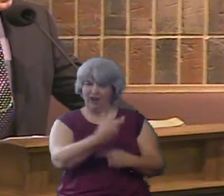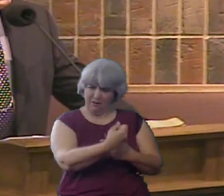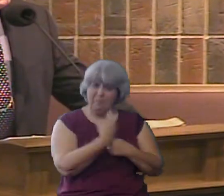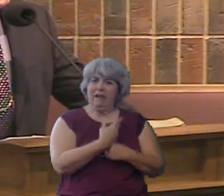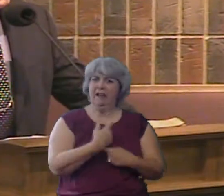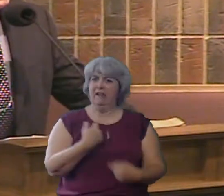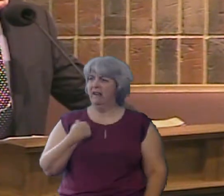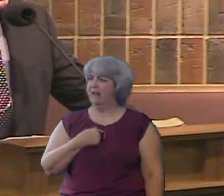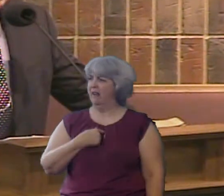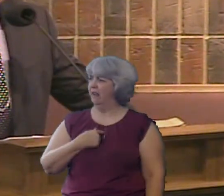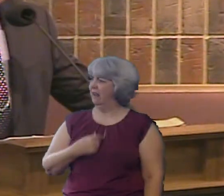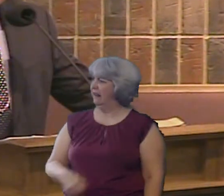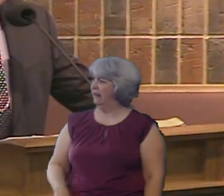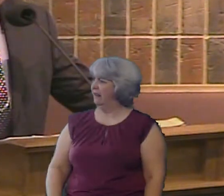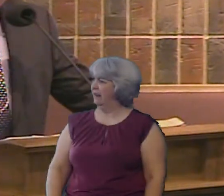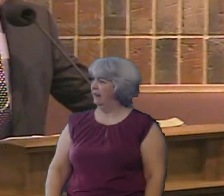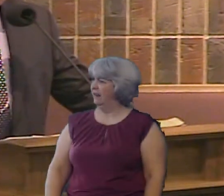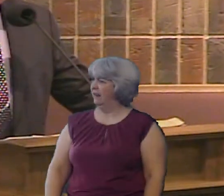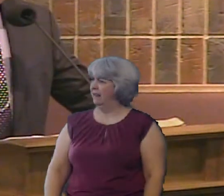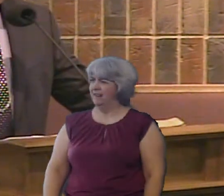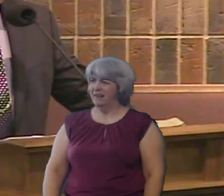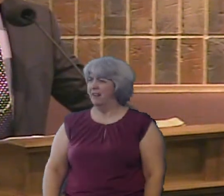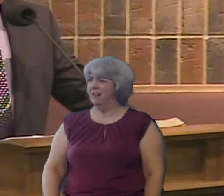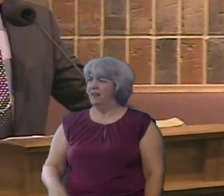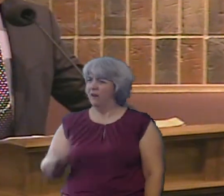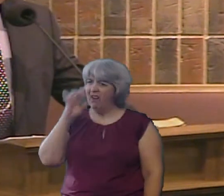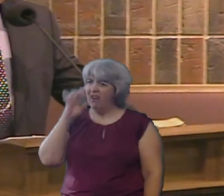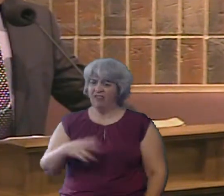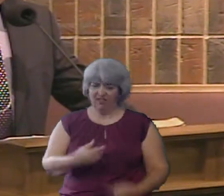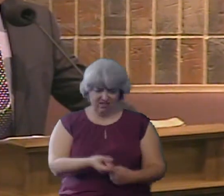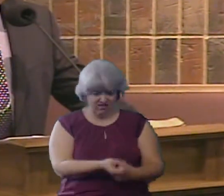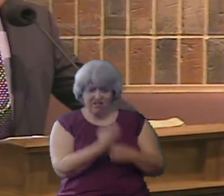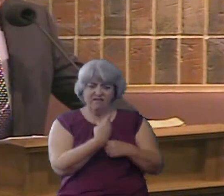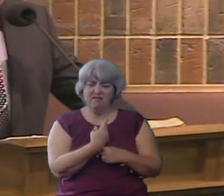dominoes. Just trounced us.